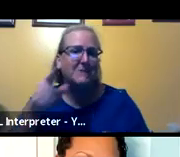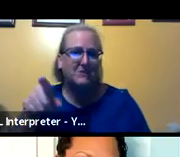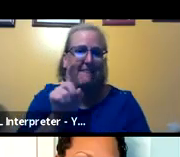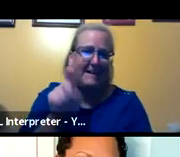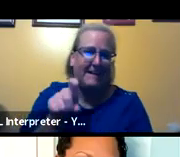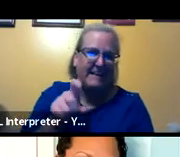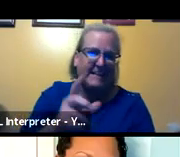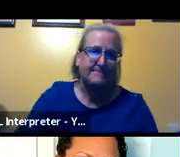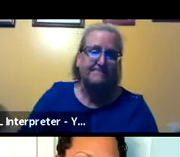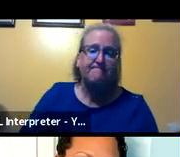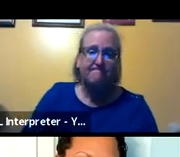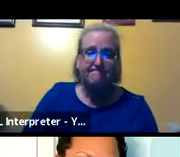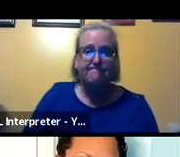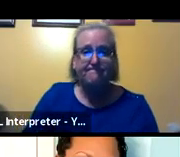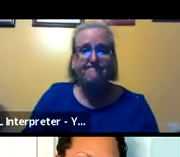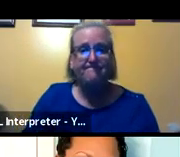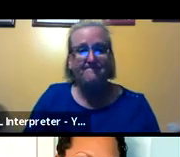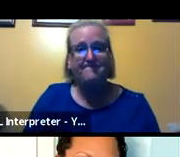need.